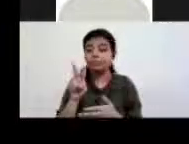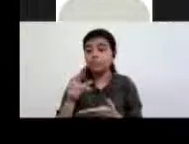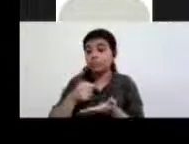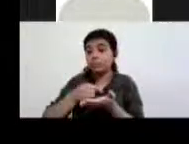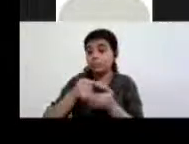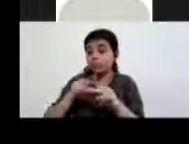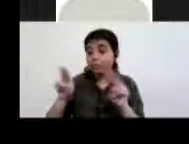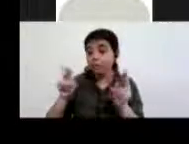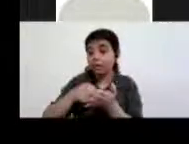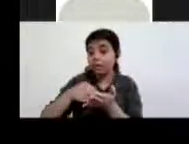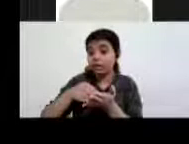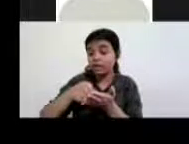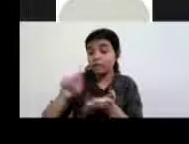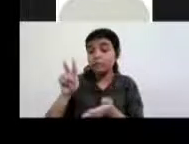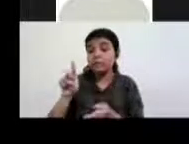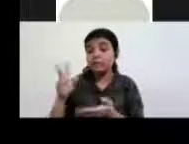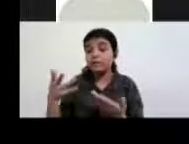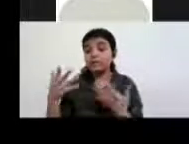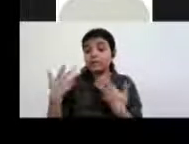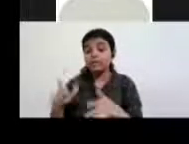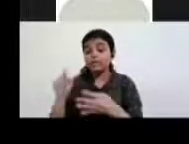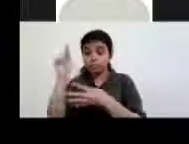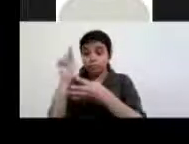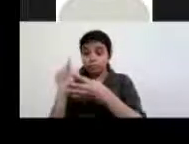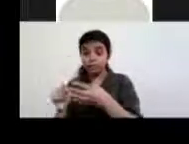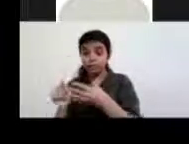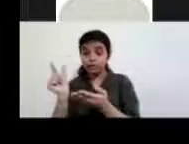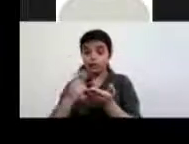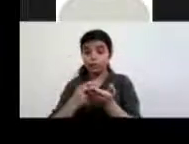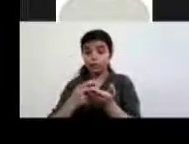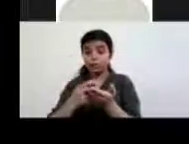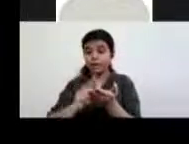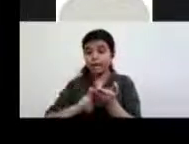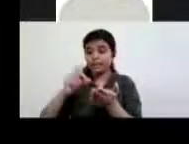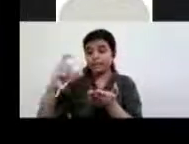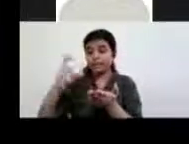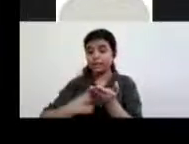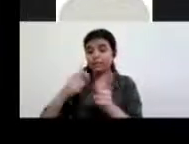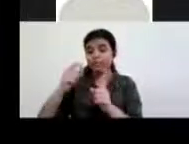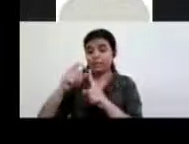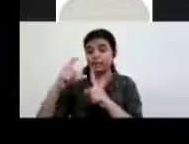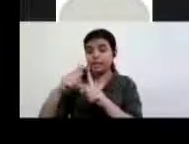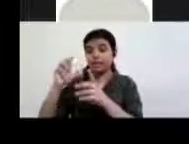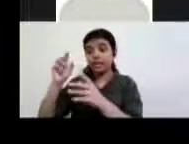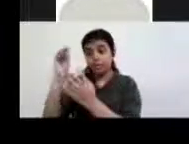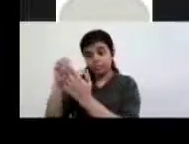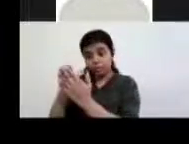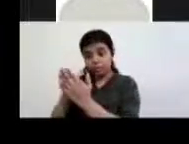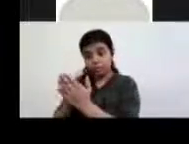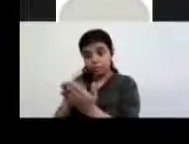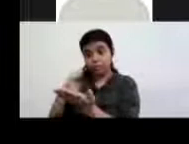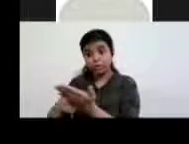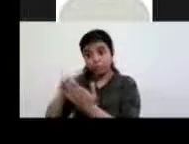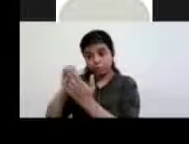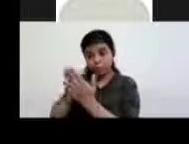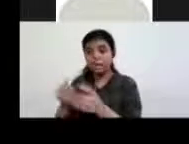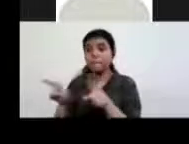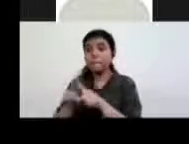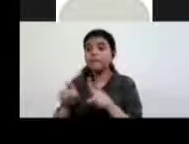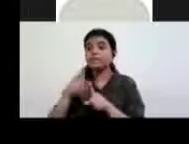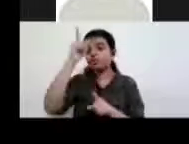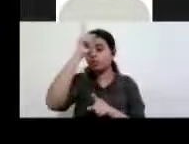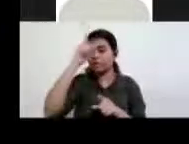convention is something that Germany says it wants to achieve. And due to that, a lot of states